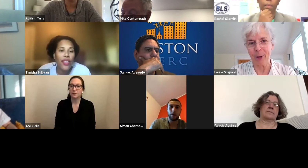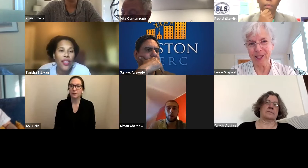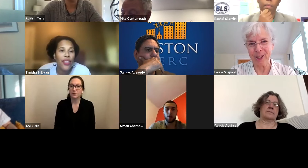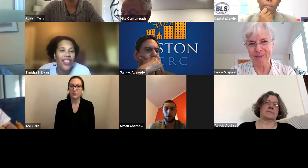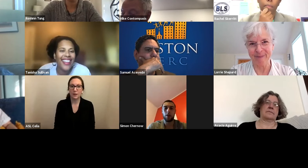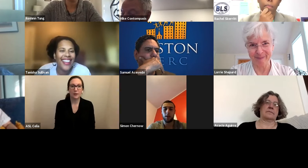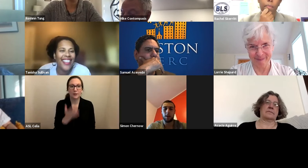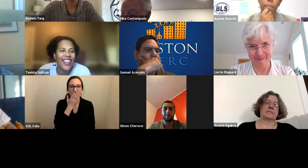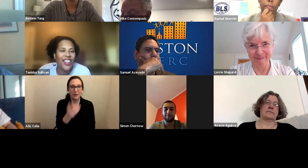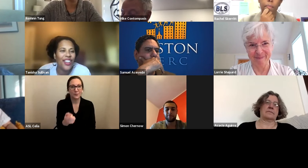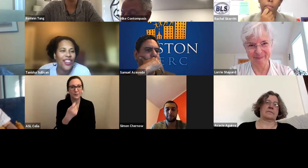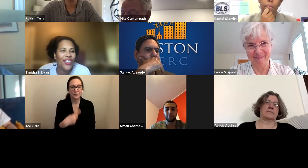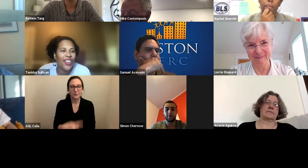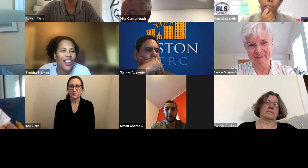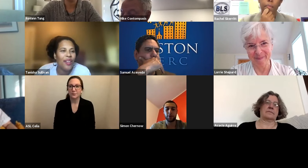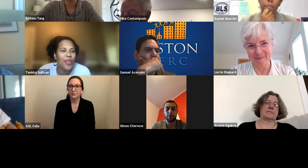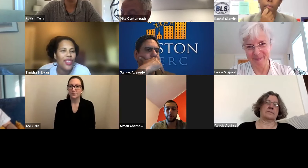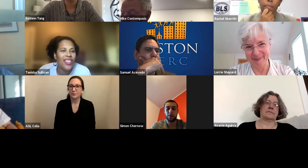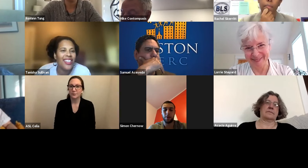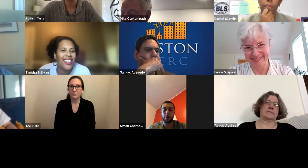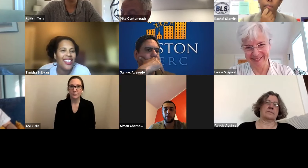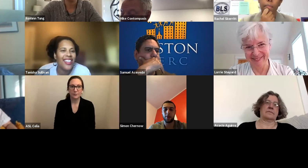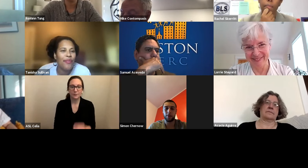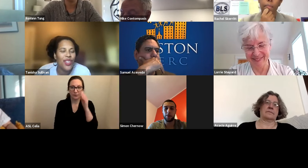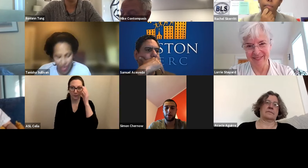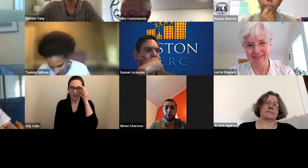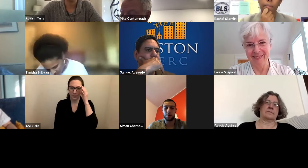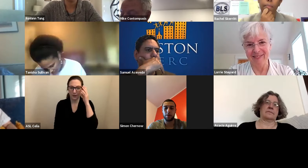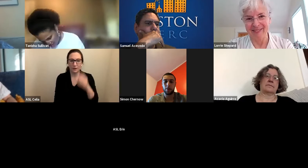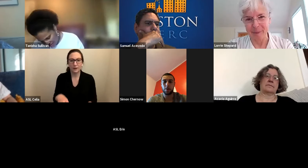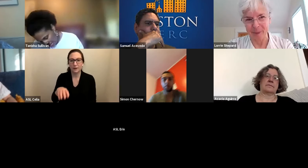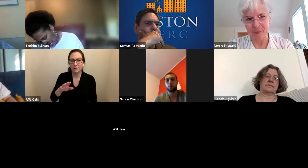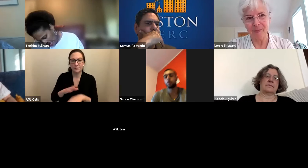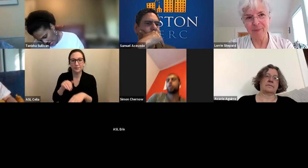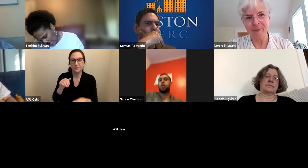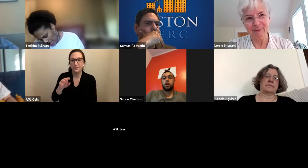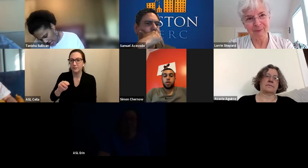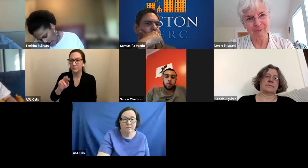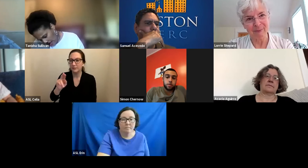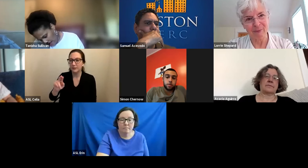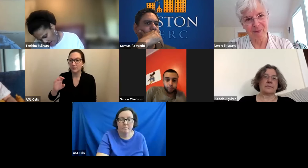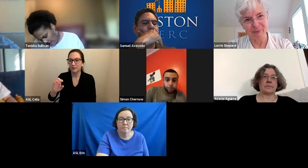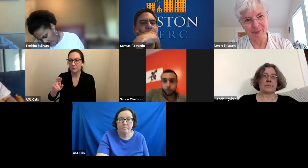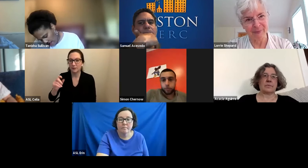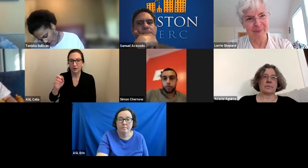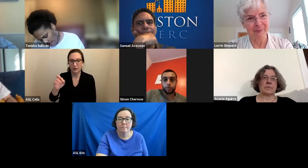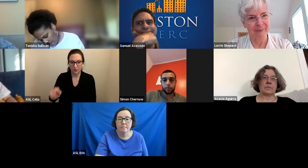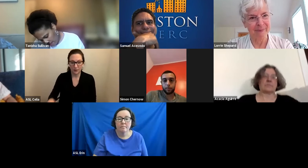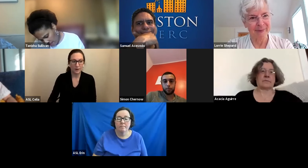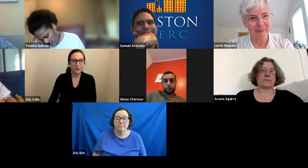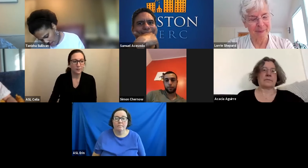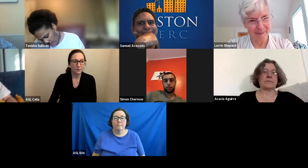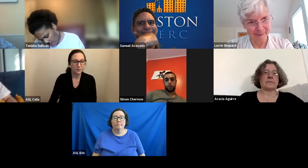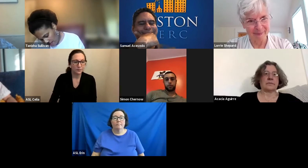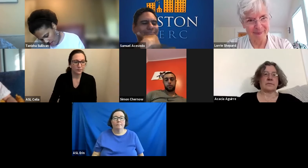Thanks for your question. Thank you. Thank you. Mr. Kreger. You don't mind time for a